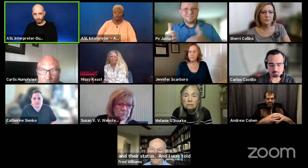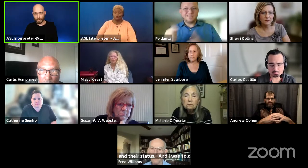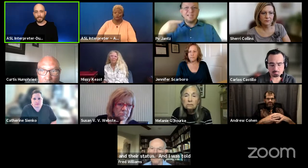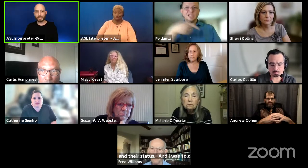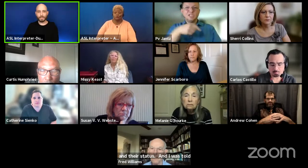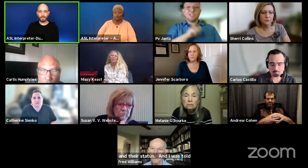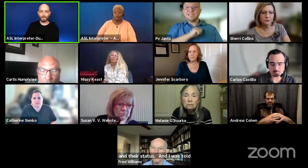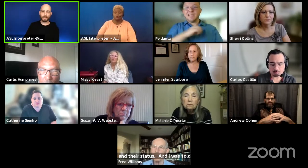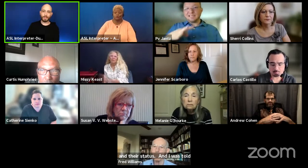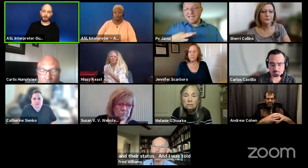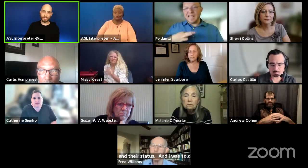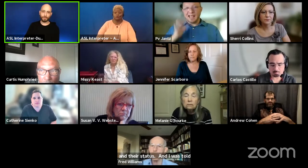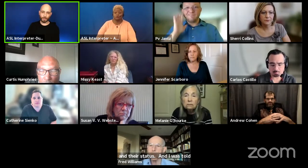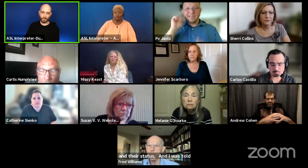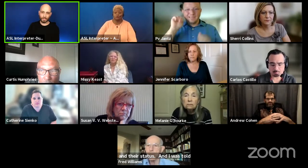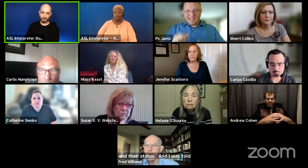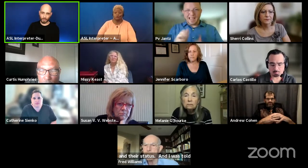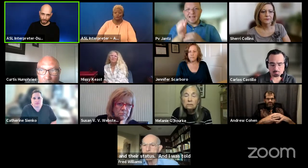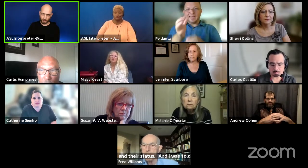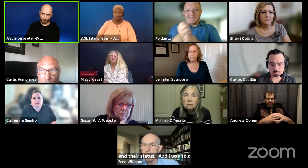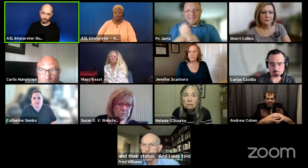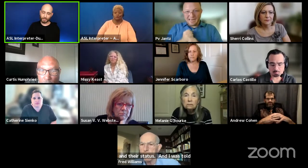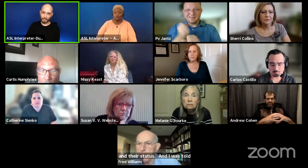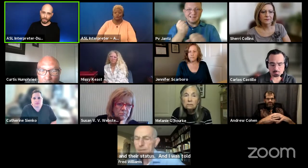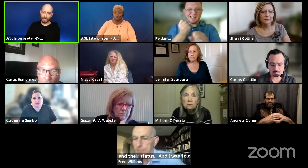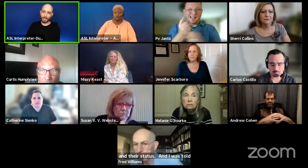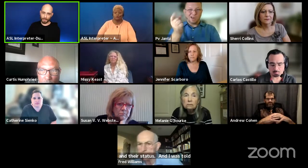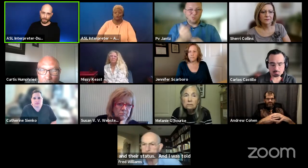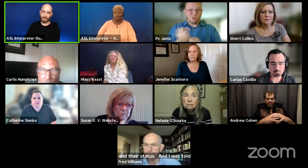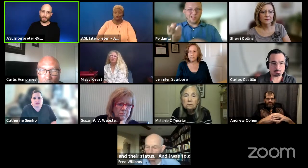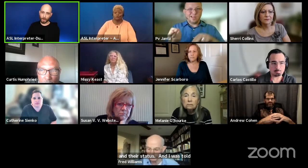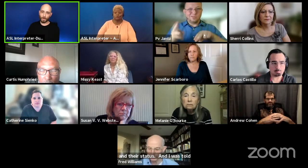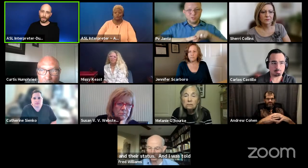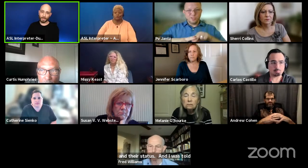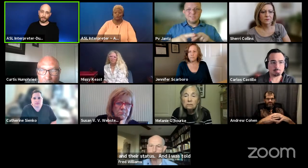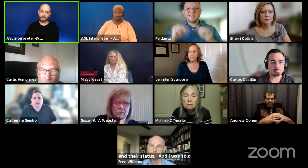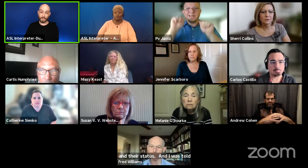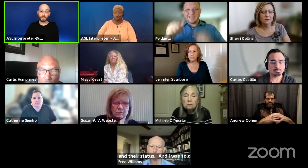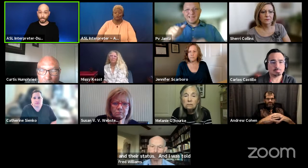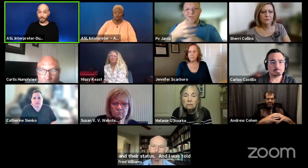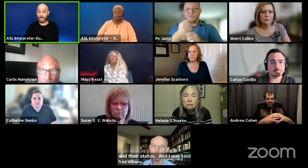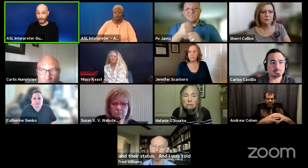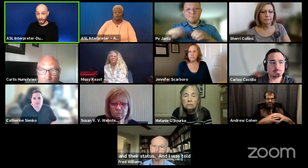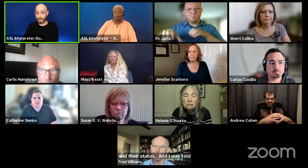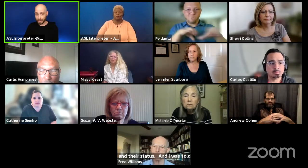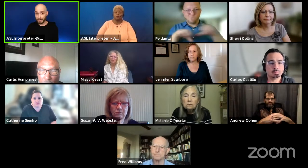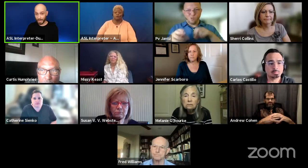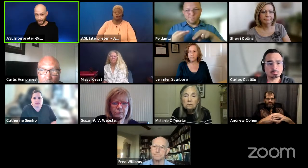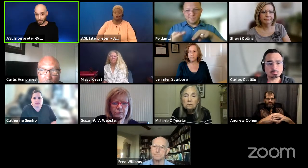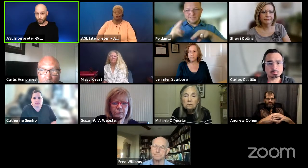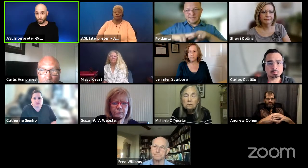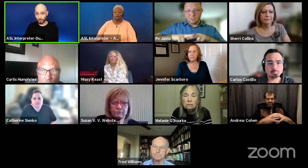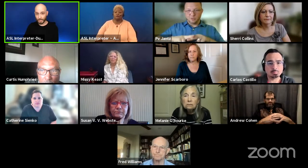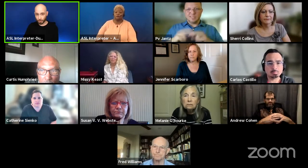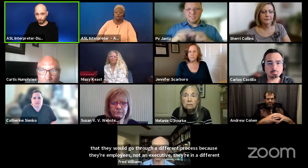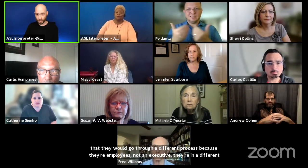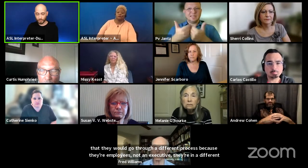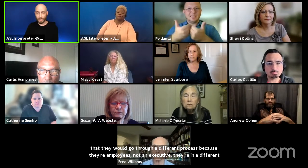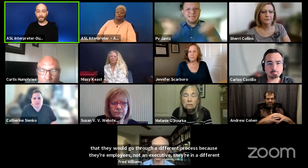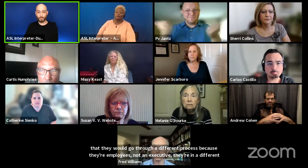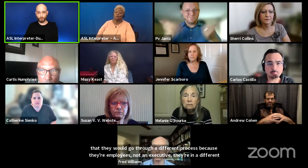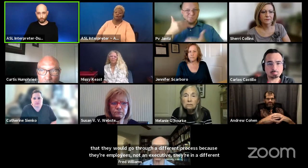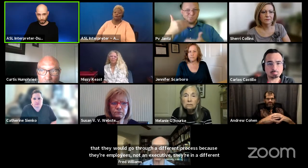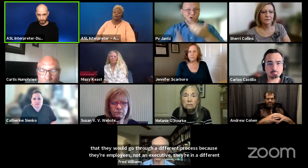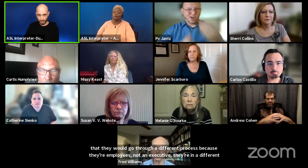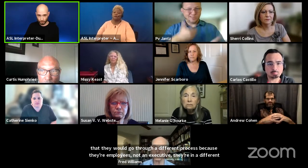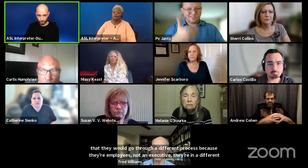executive. They're in a different classification. That way, and Sherry can get an annual increase